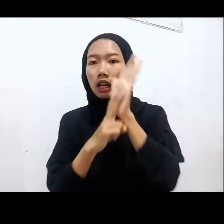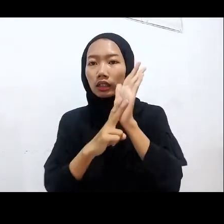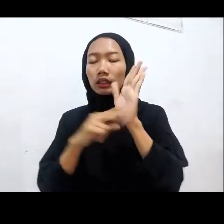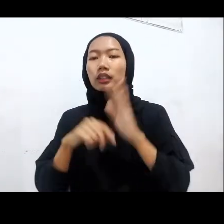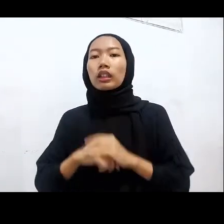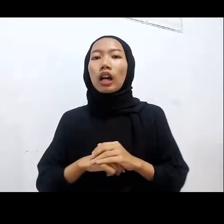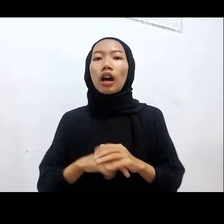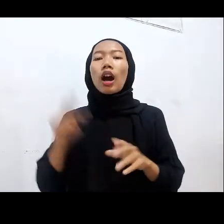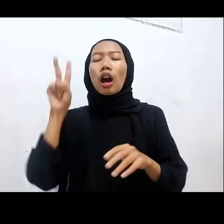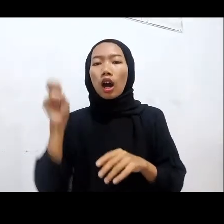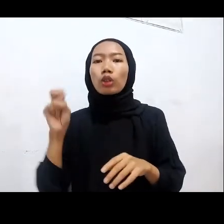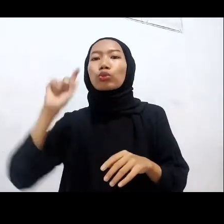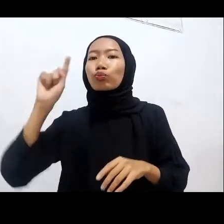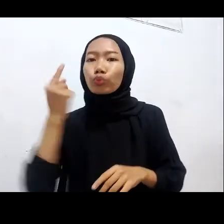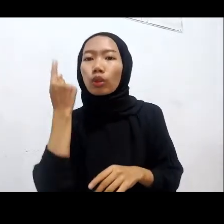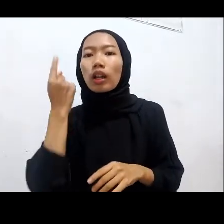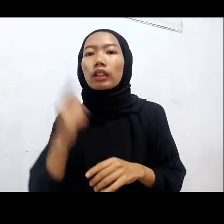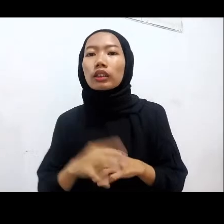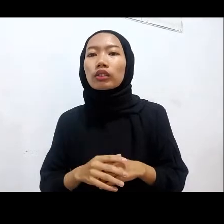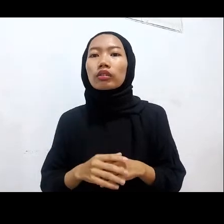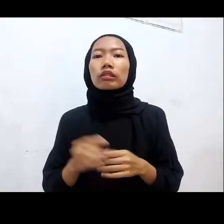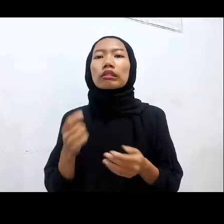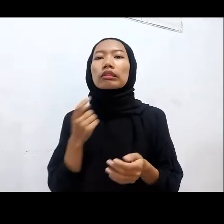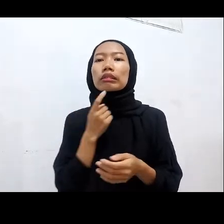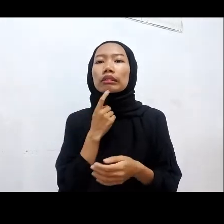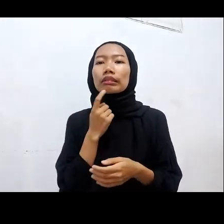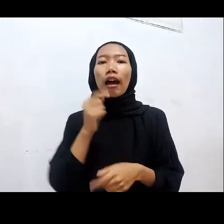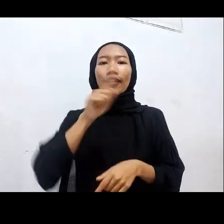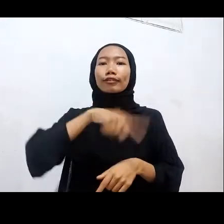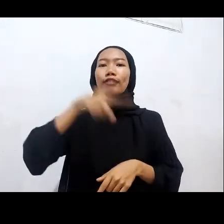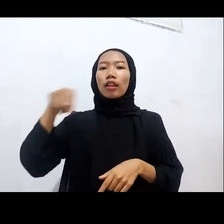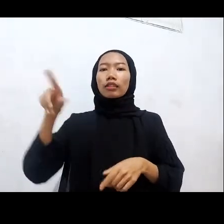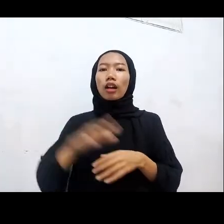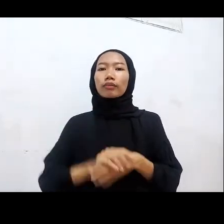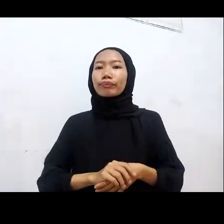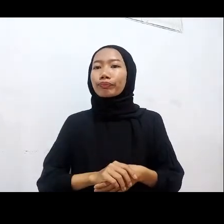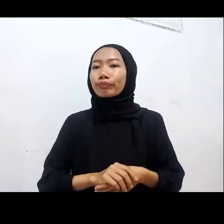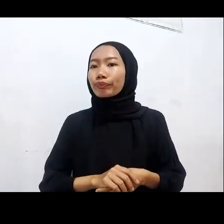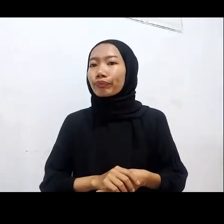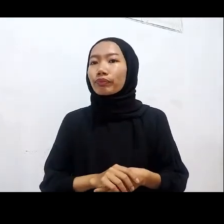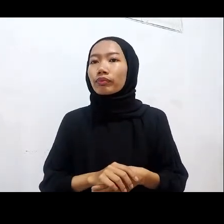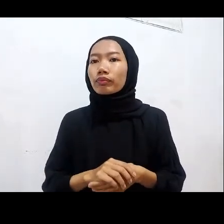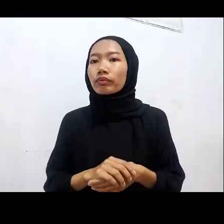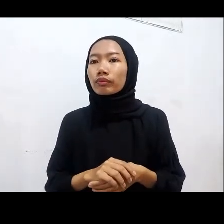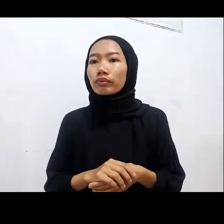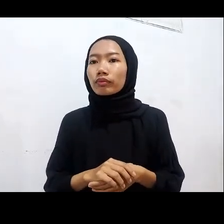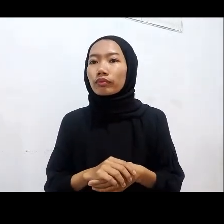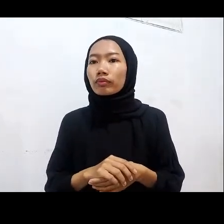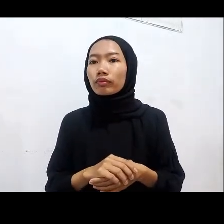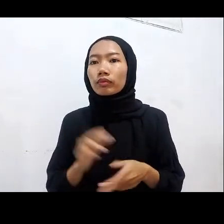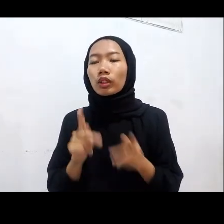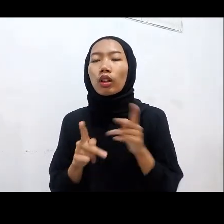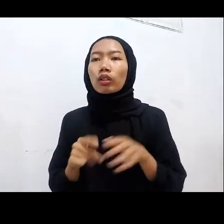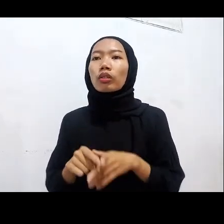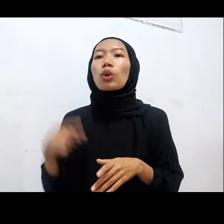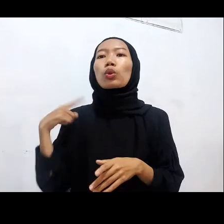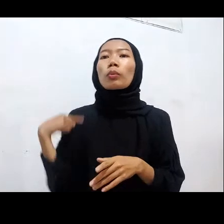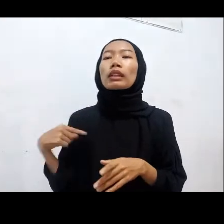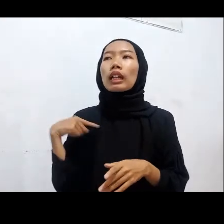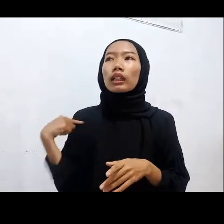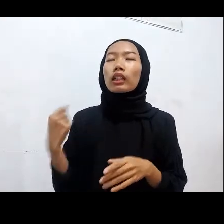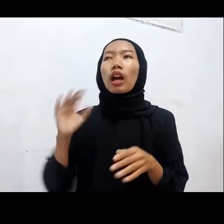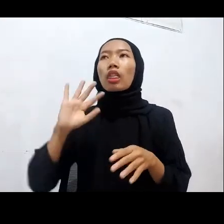talk about, is a hospital or a doctor's office accessible to people